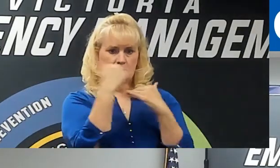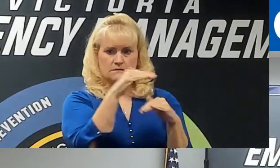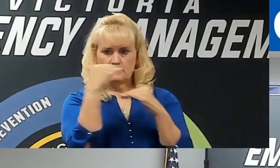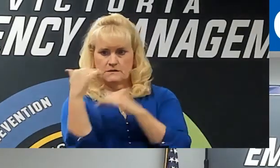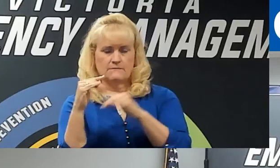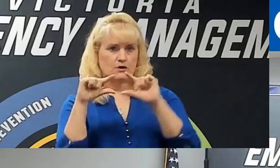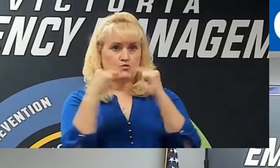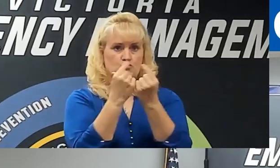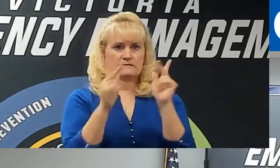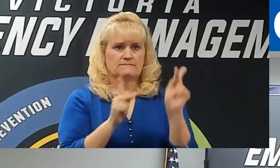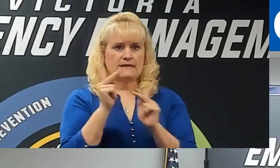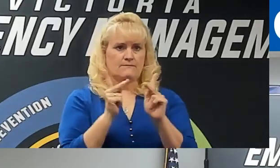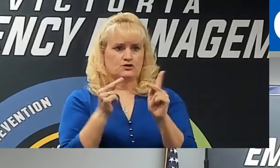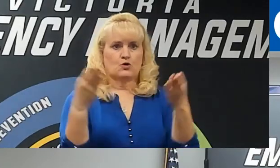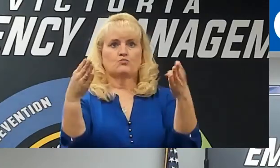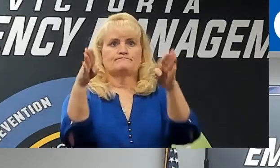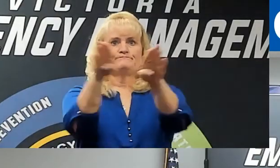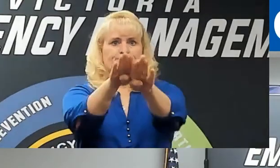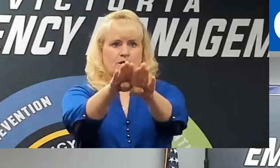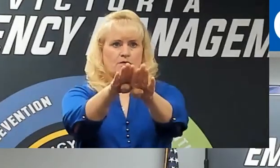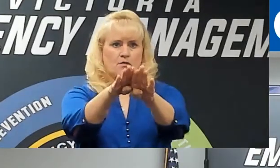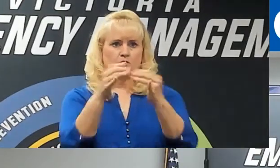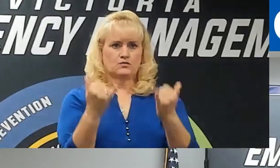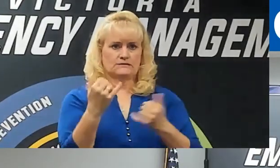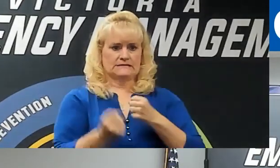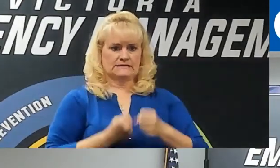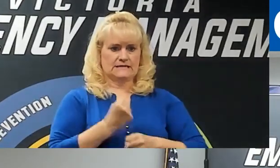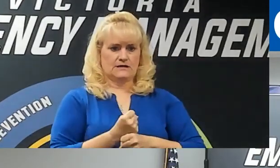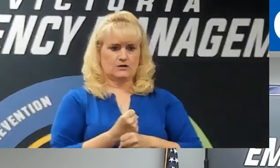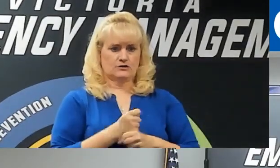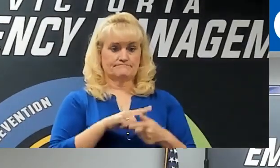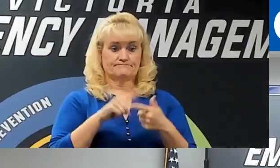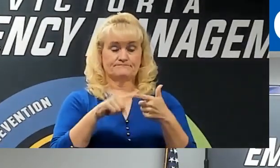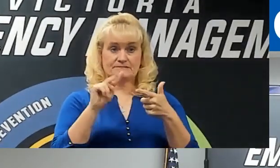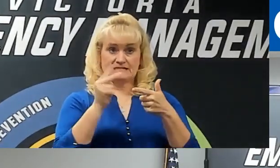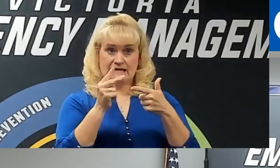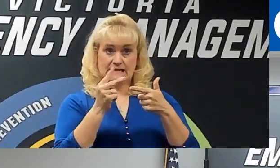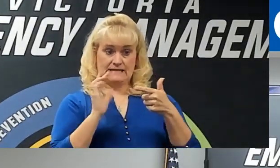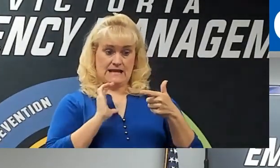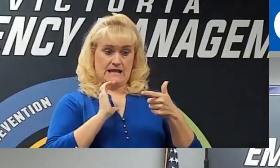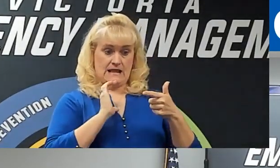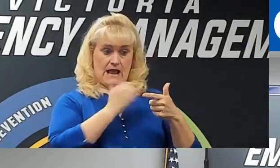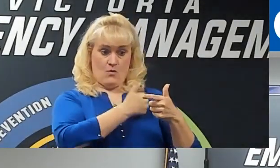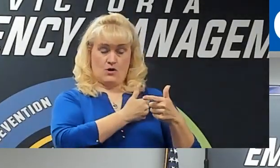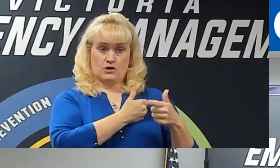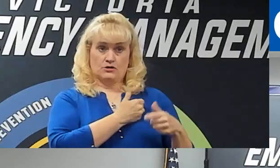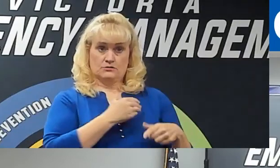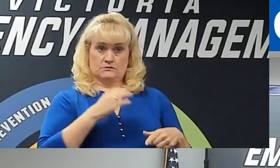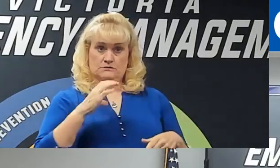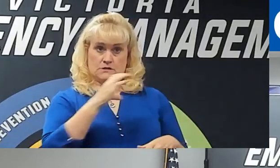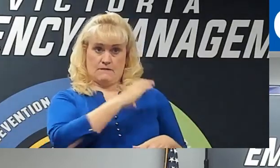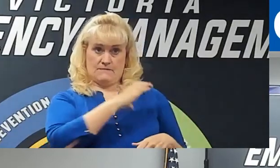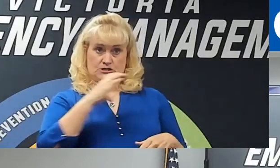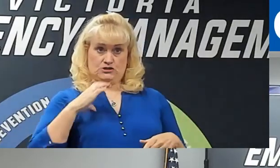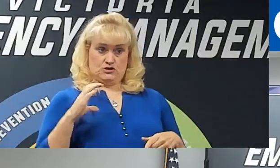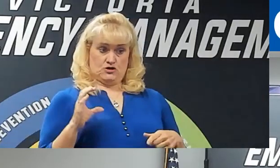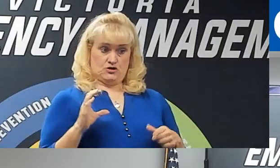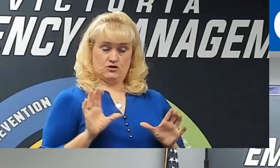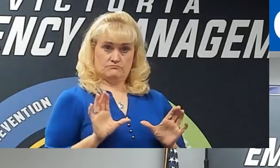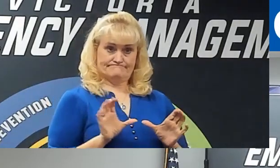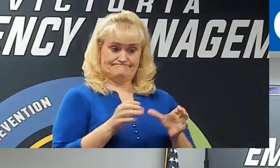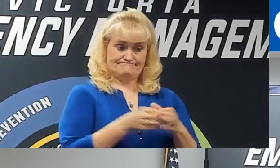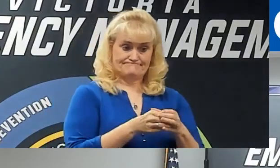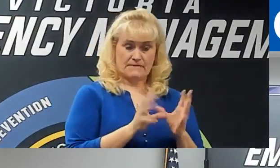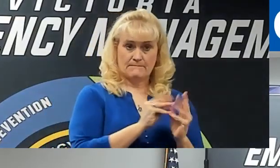that are always out there. Secondly, our Commissioner's Court meetings, we continue to have those available via Zoom for